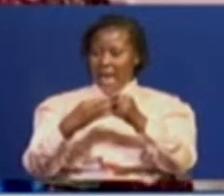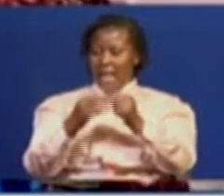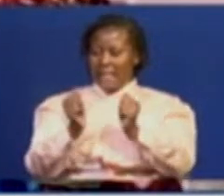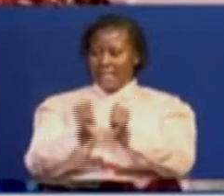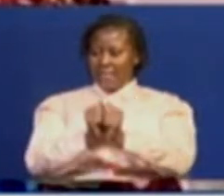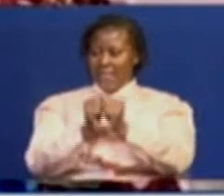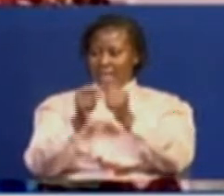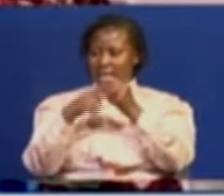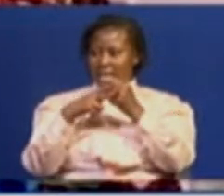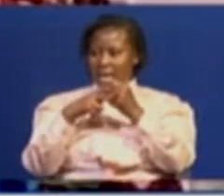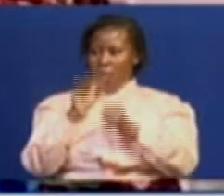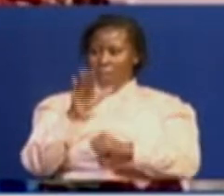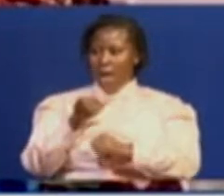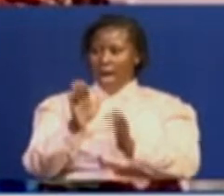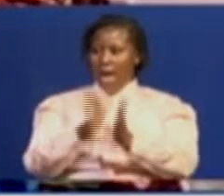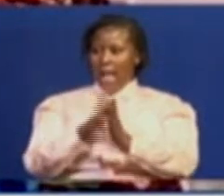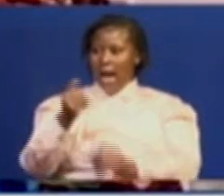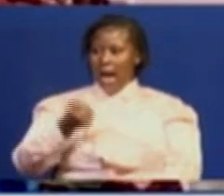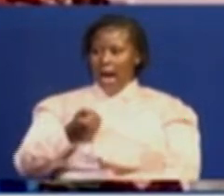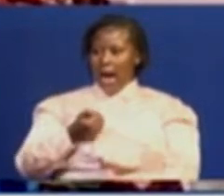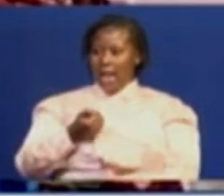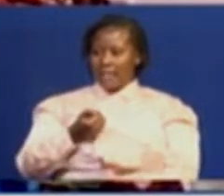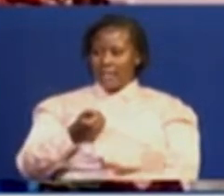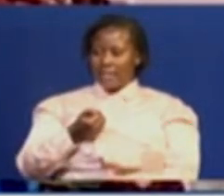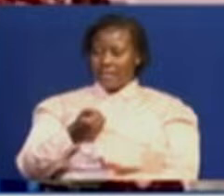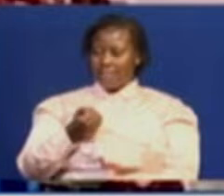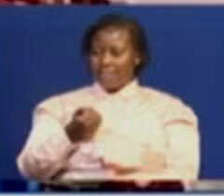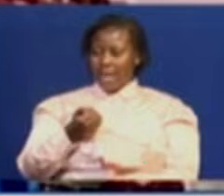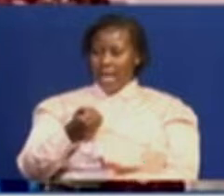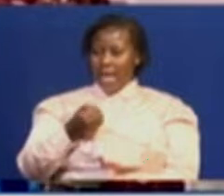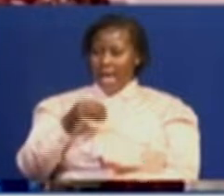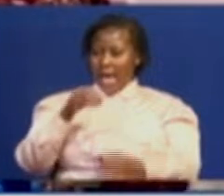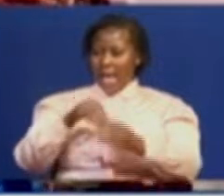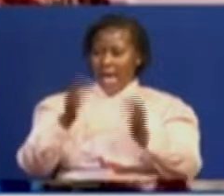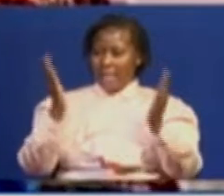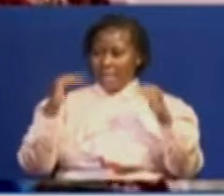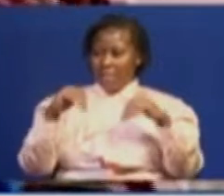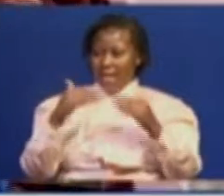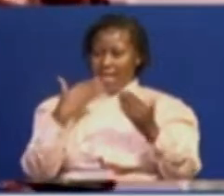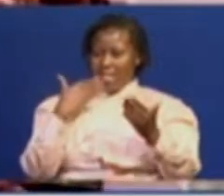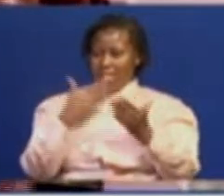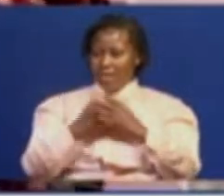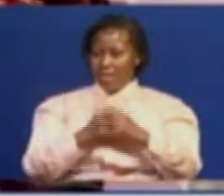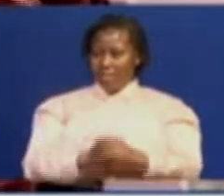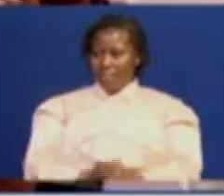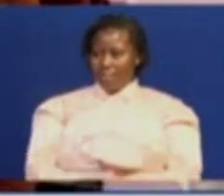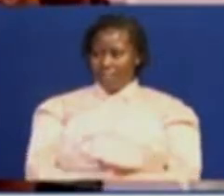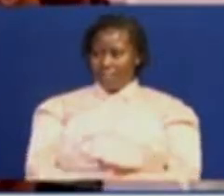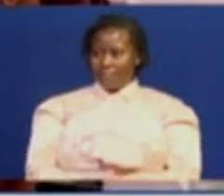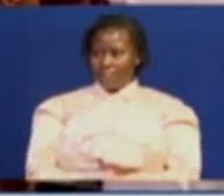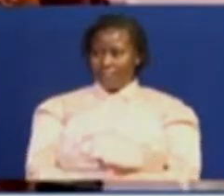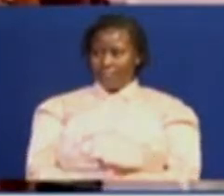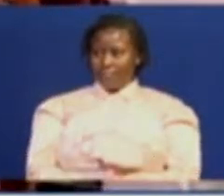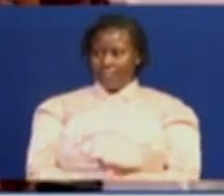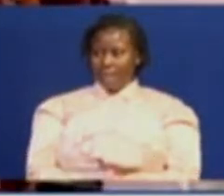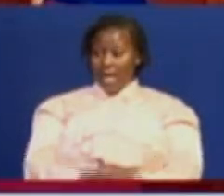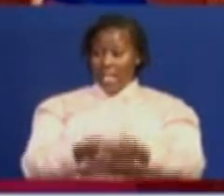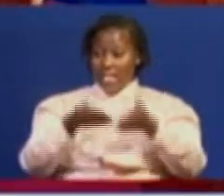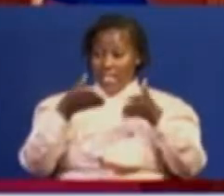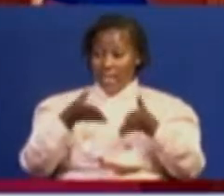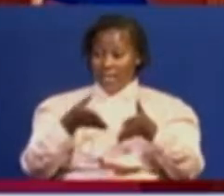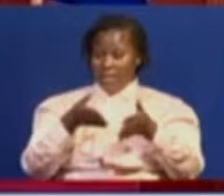817 women and girls of Meru County in the Assembly. Thank you. In respect to this